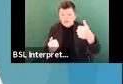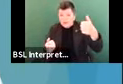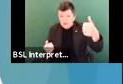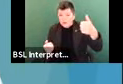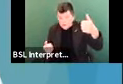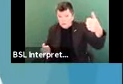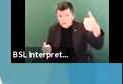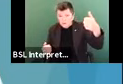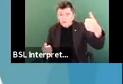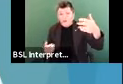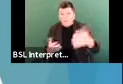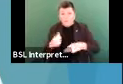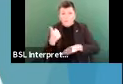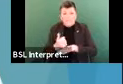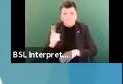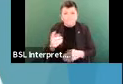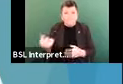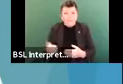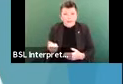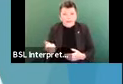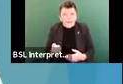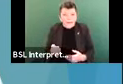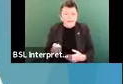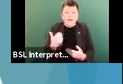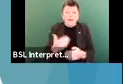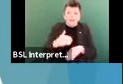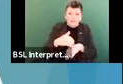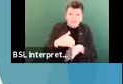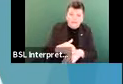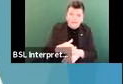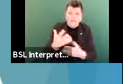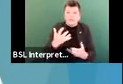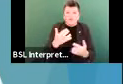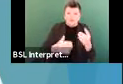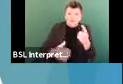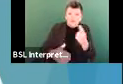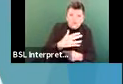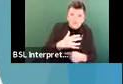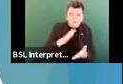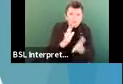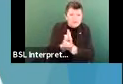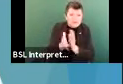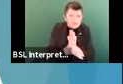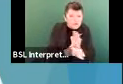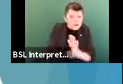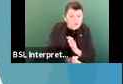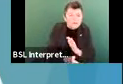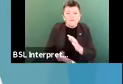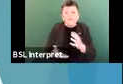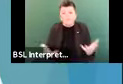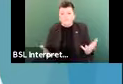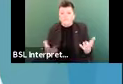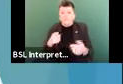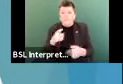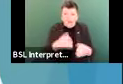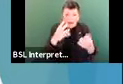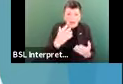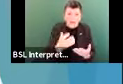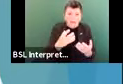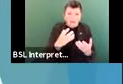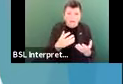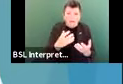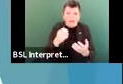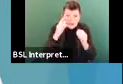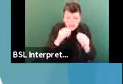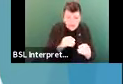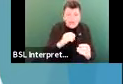the consequences in terms of social distortions in the educational institutions or